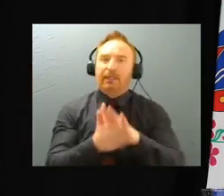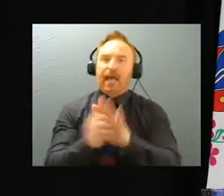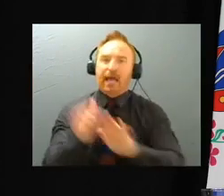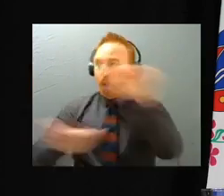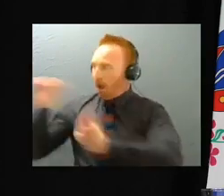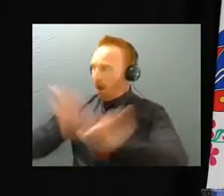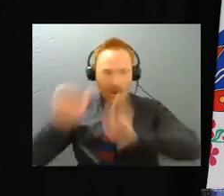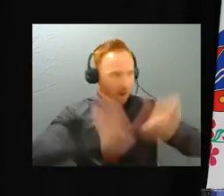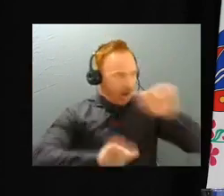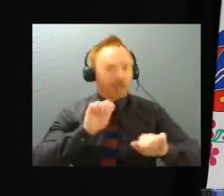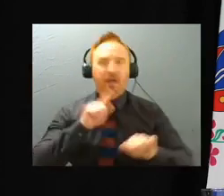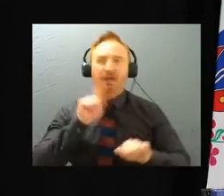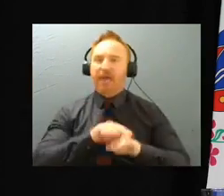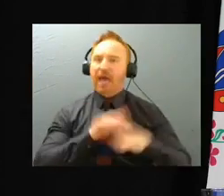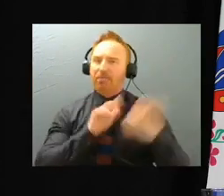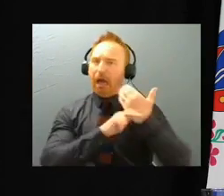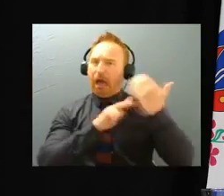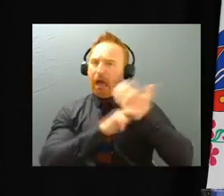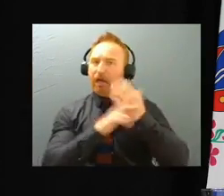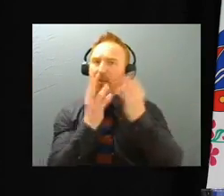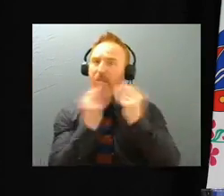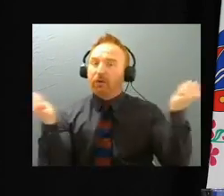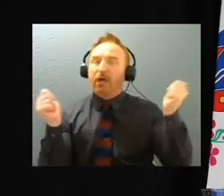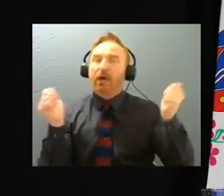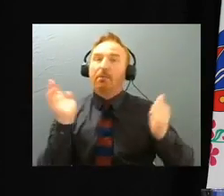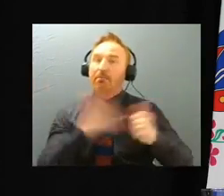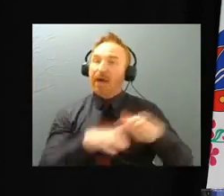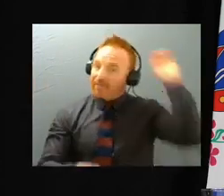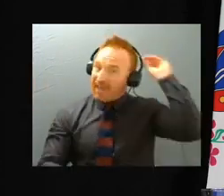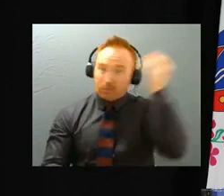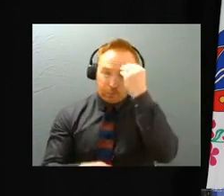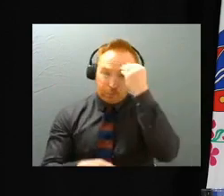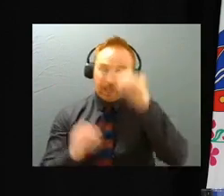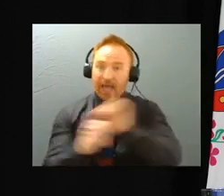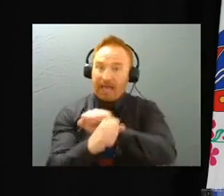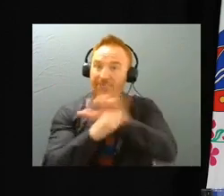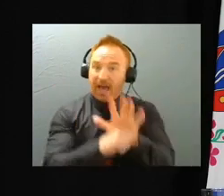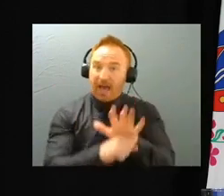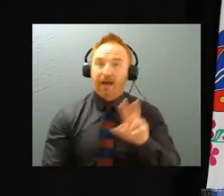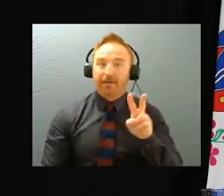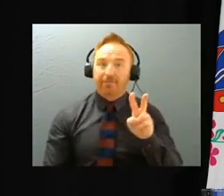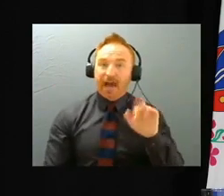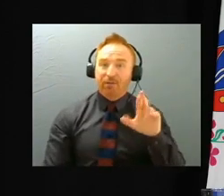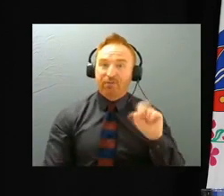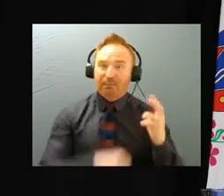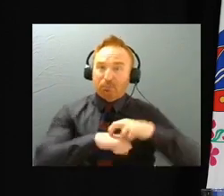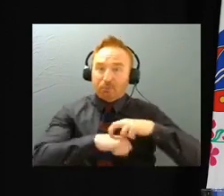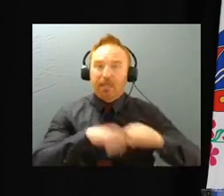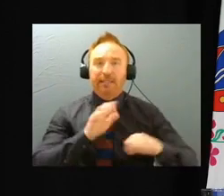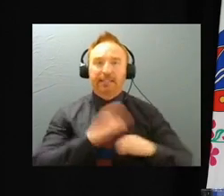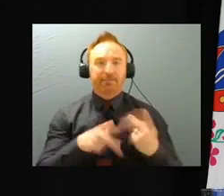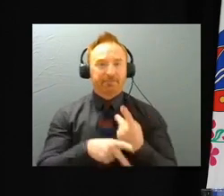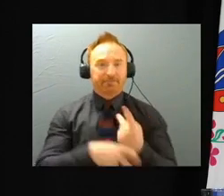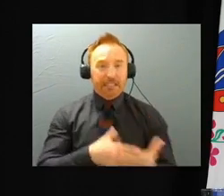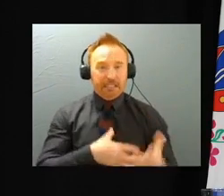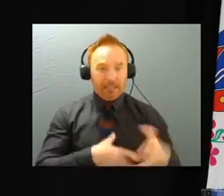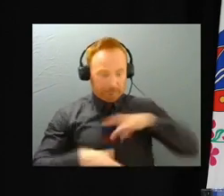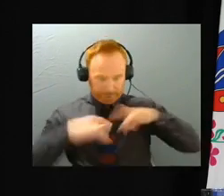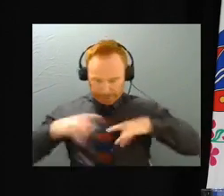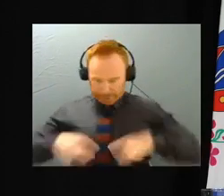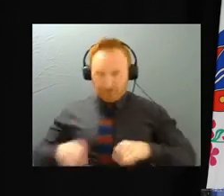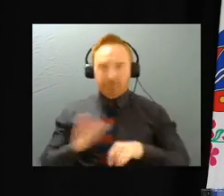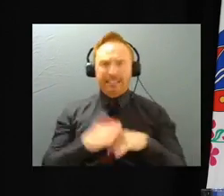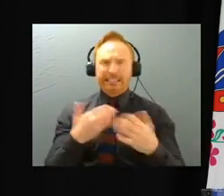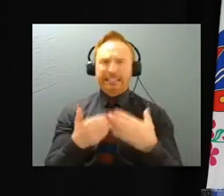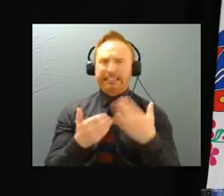an invisible virus can be present and be so easily picked up and carried, and then invade. If COVID were